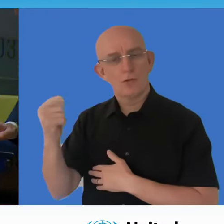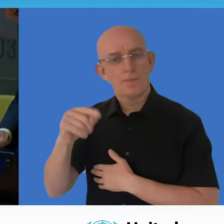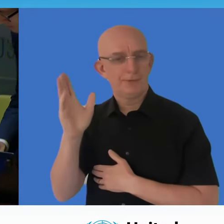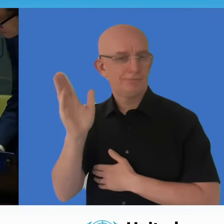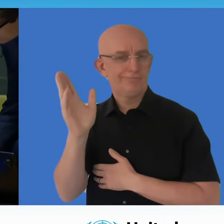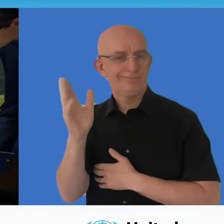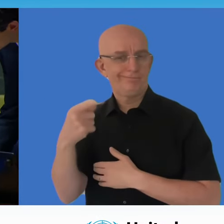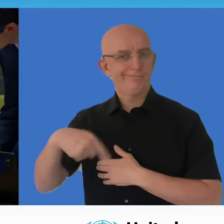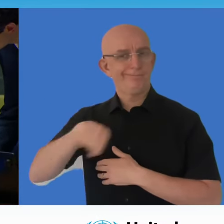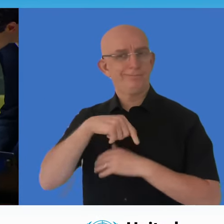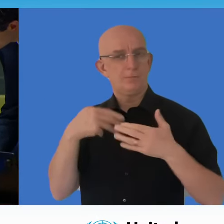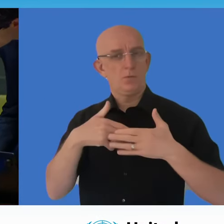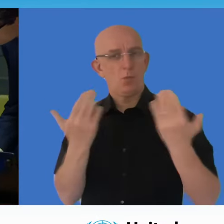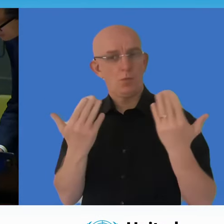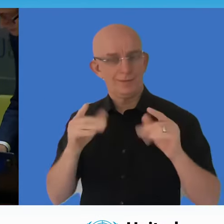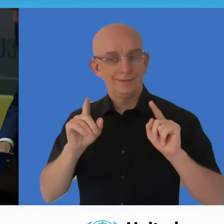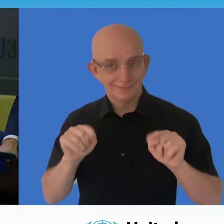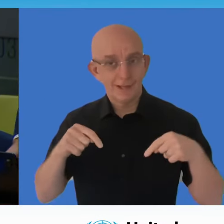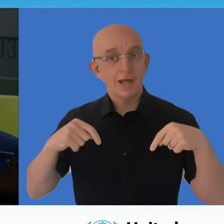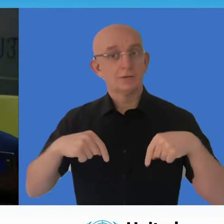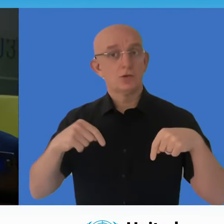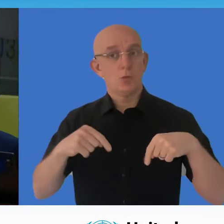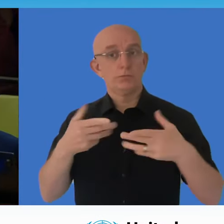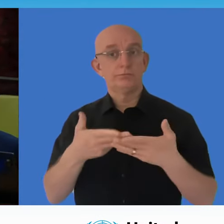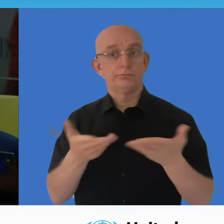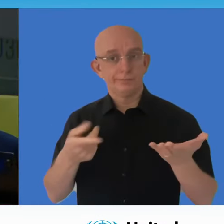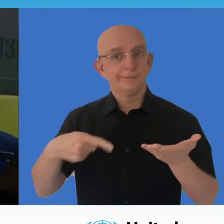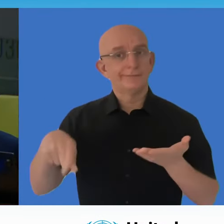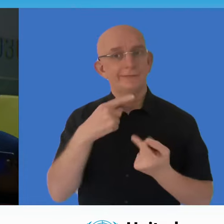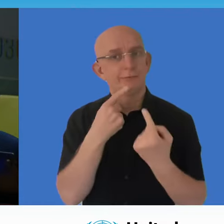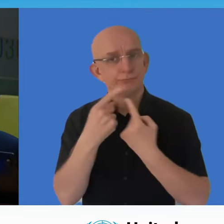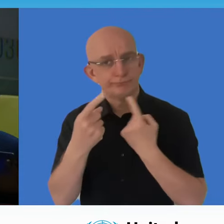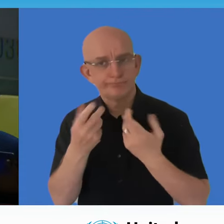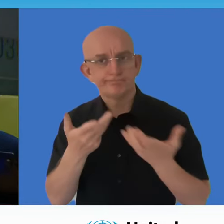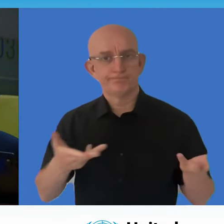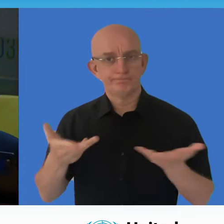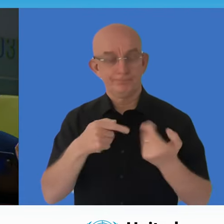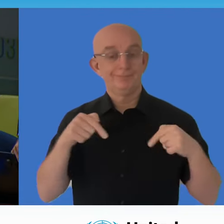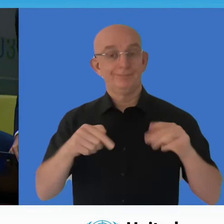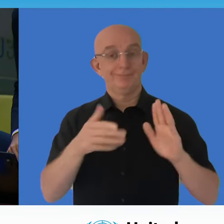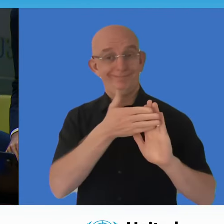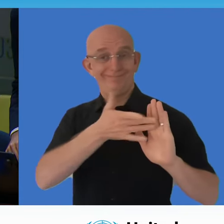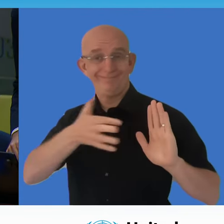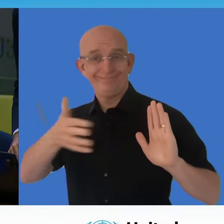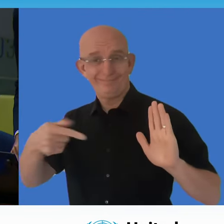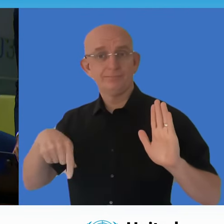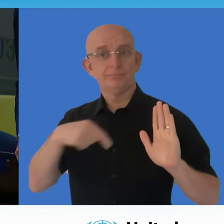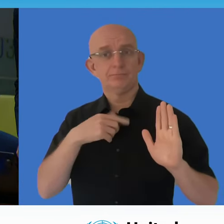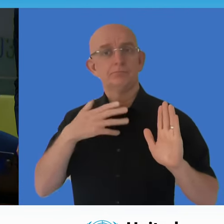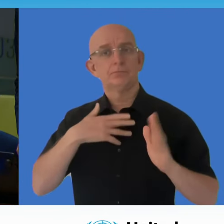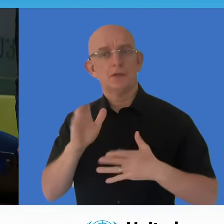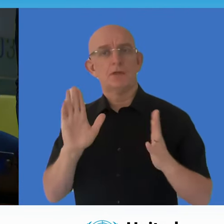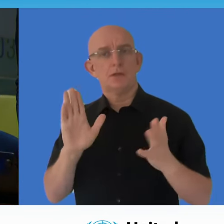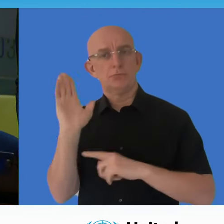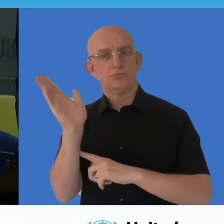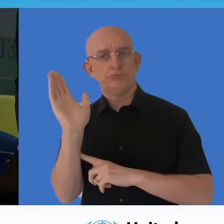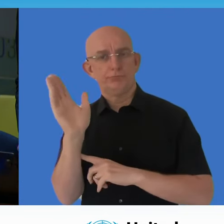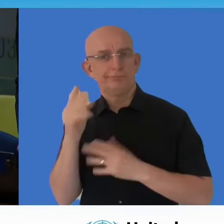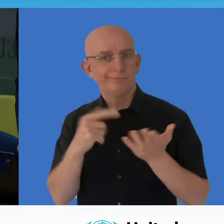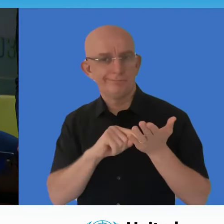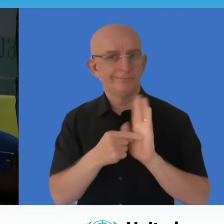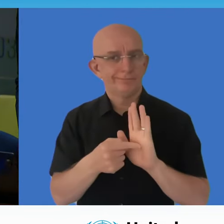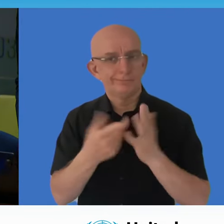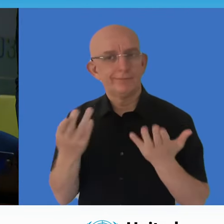Now, after the conversation that we will have today, I will deliver, we will hear a welcoming speech from the President